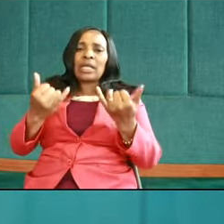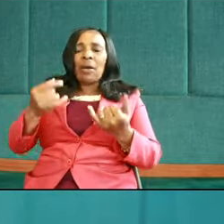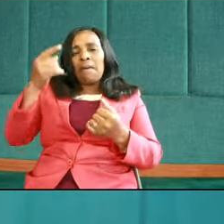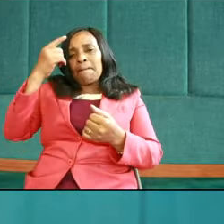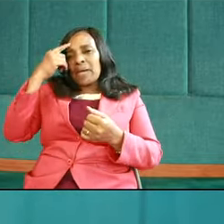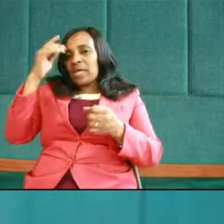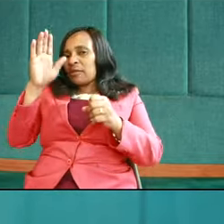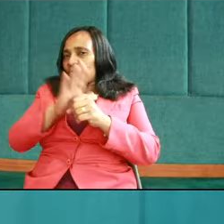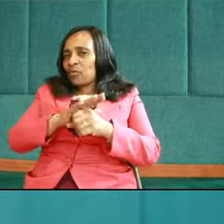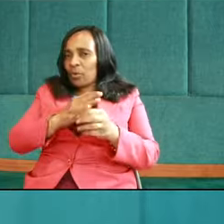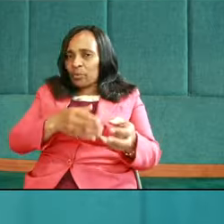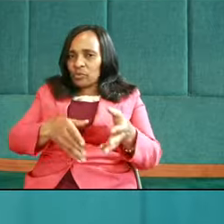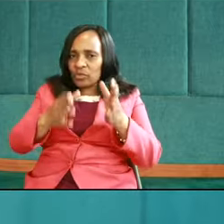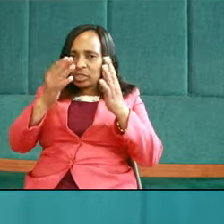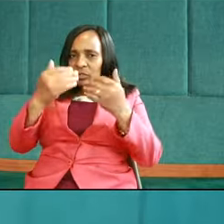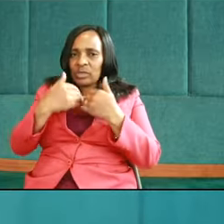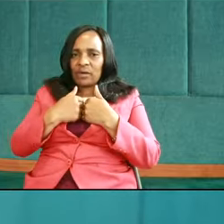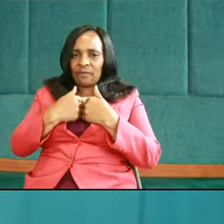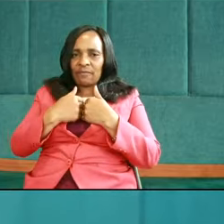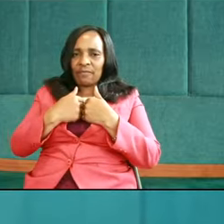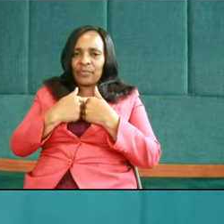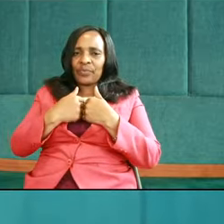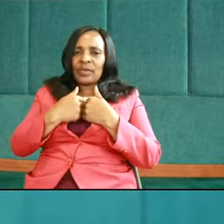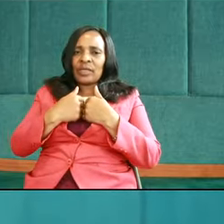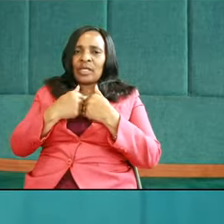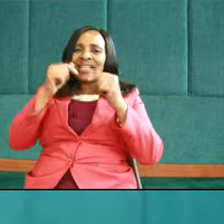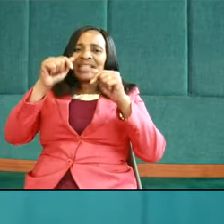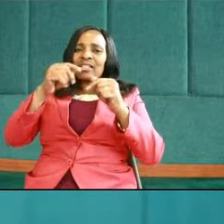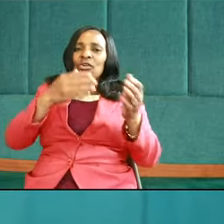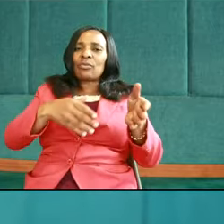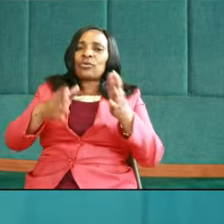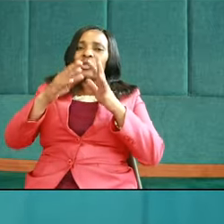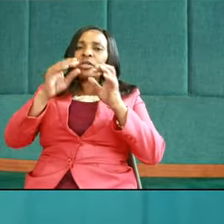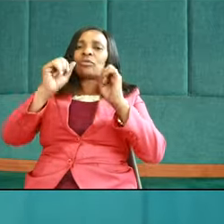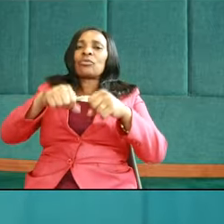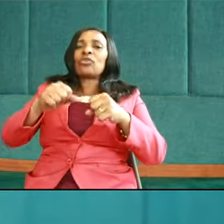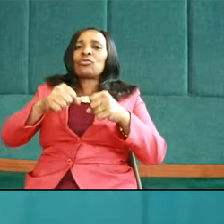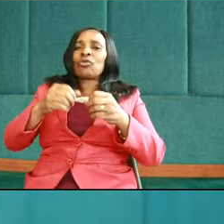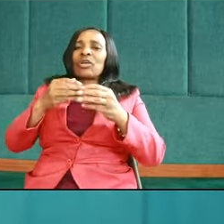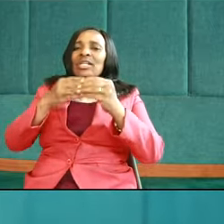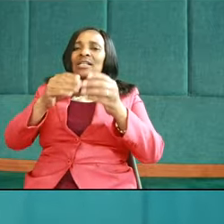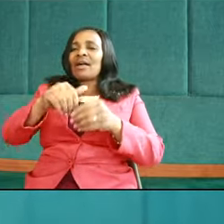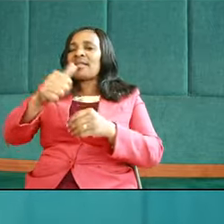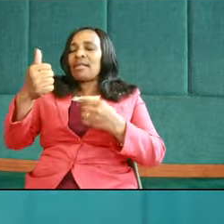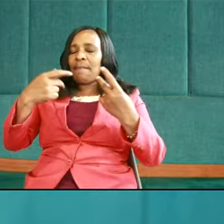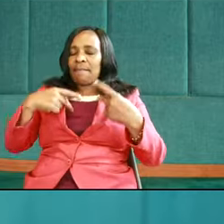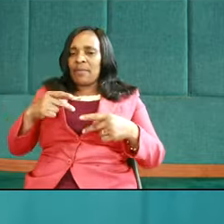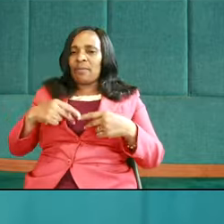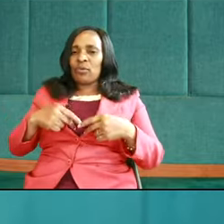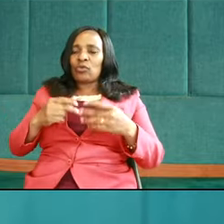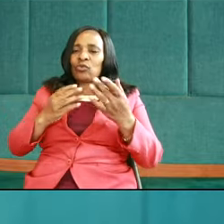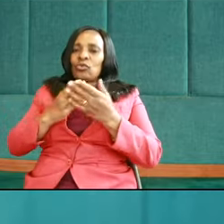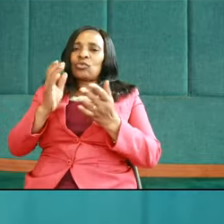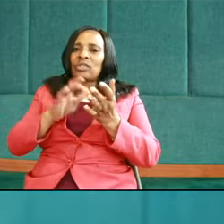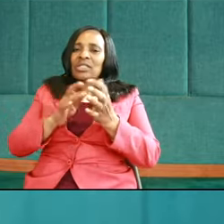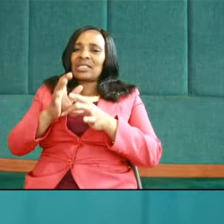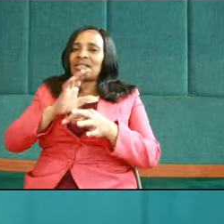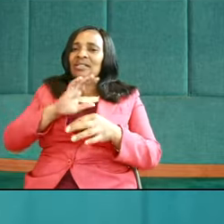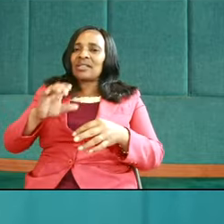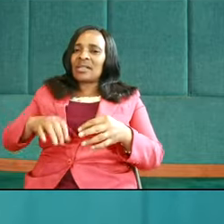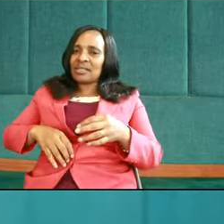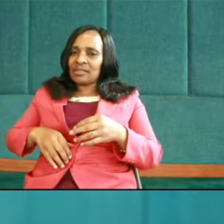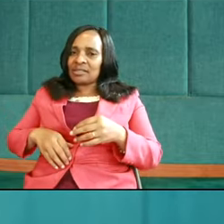mindful of the opportunities that we have, because these opportunities can be able to lead other people to Christ. It's